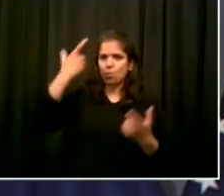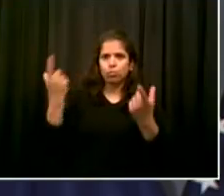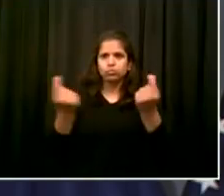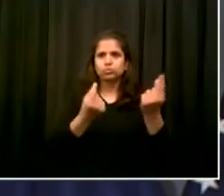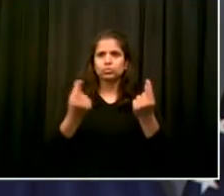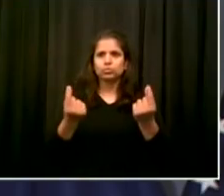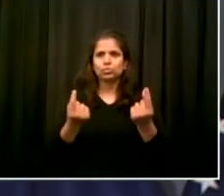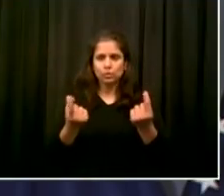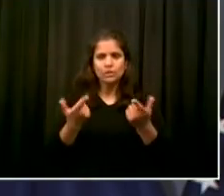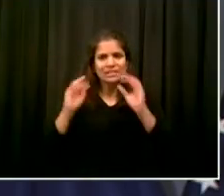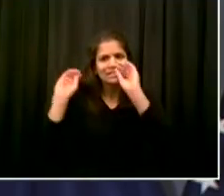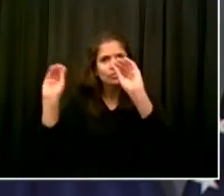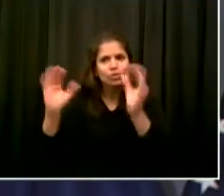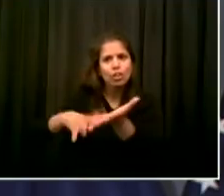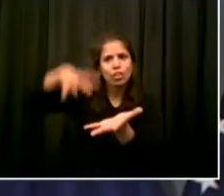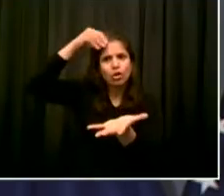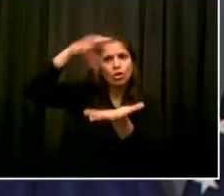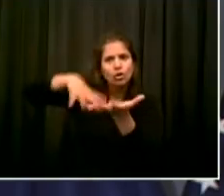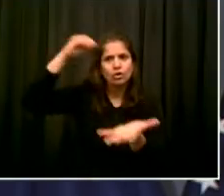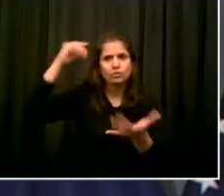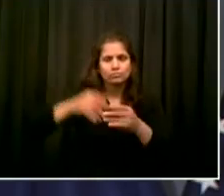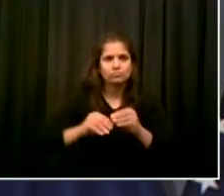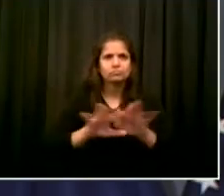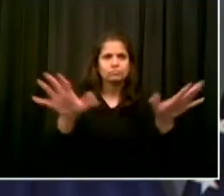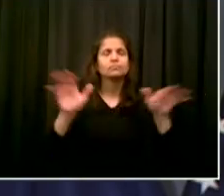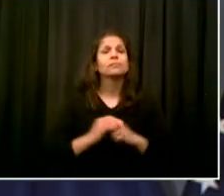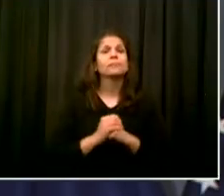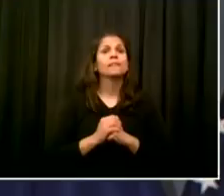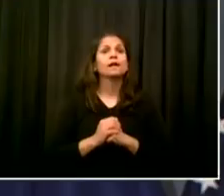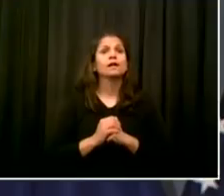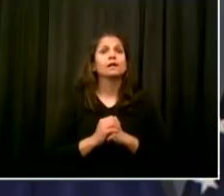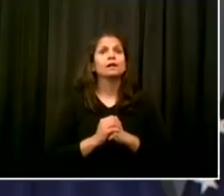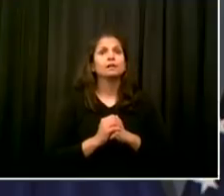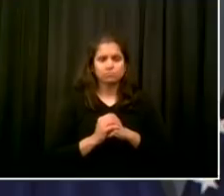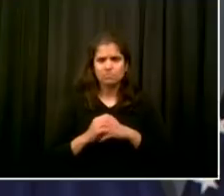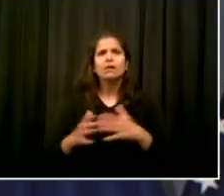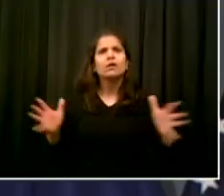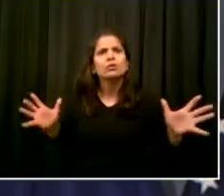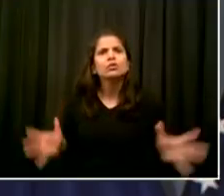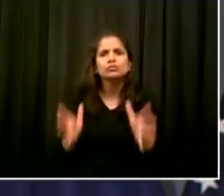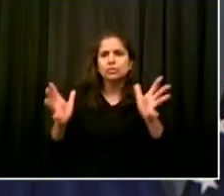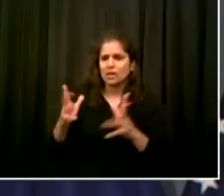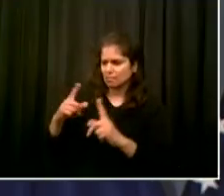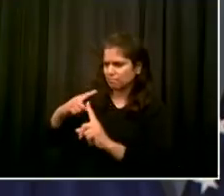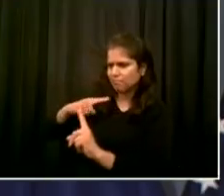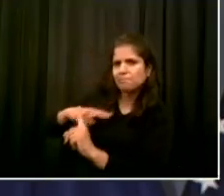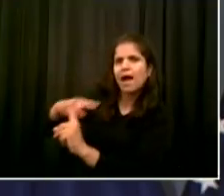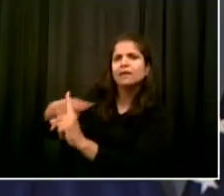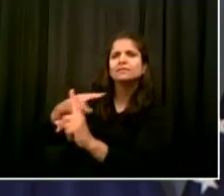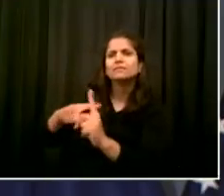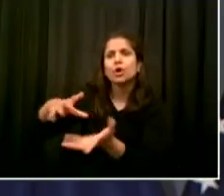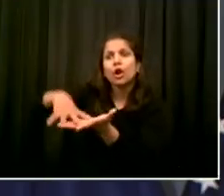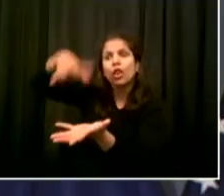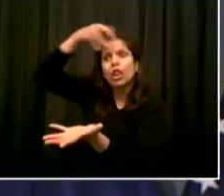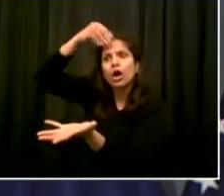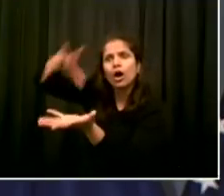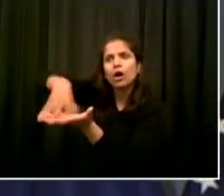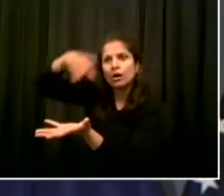a positive manner to help us reduce violent incidences every single day.